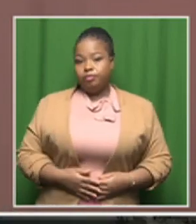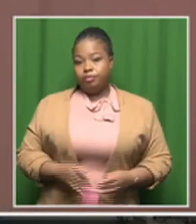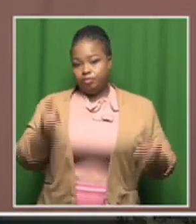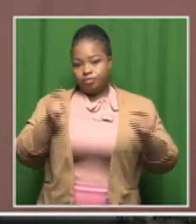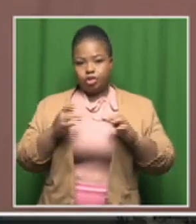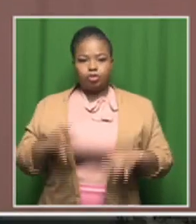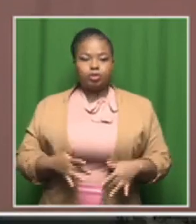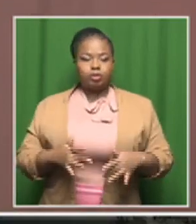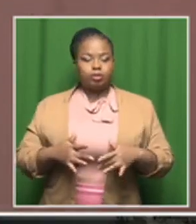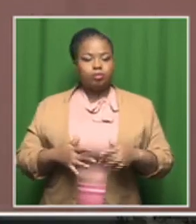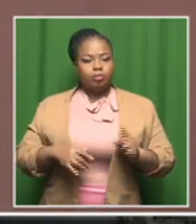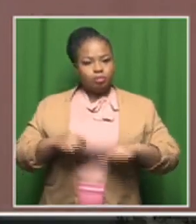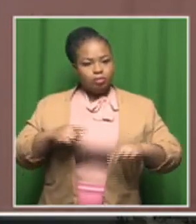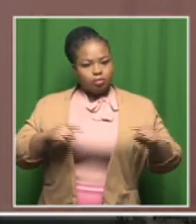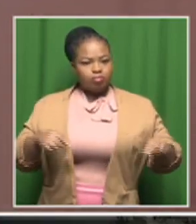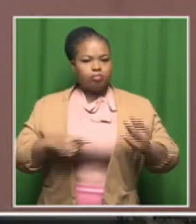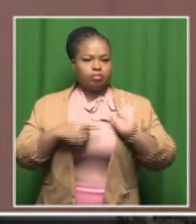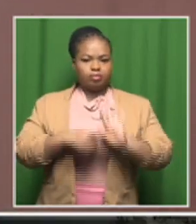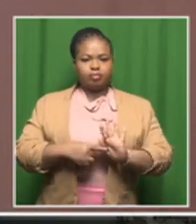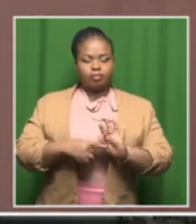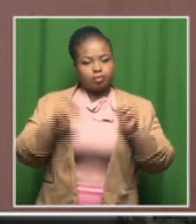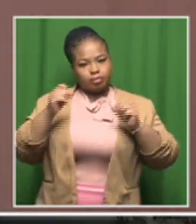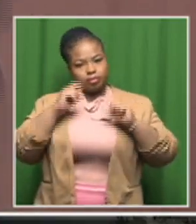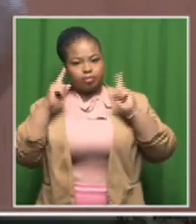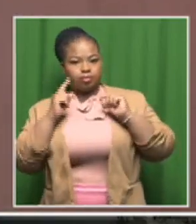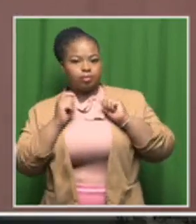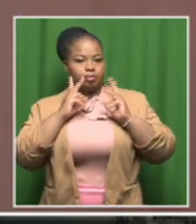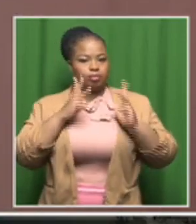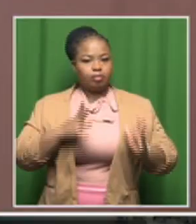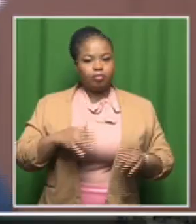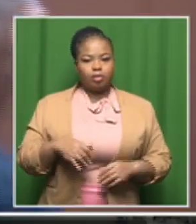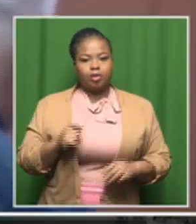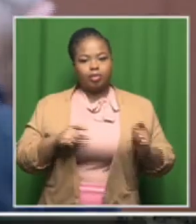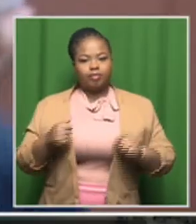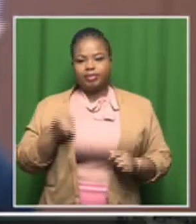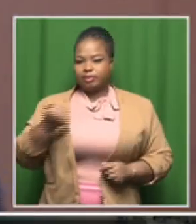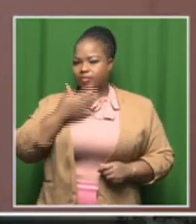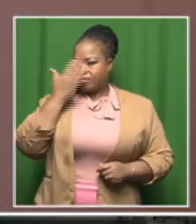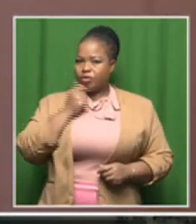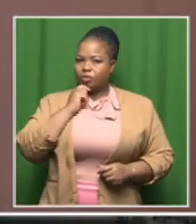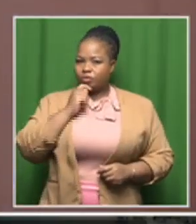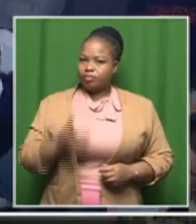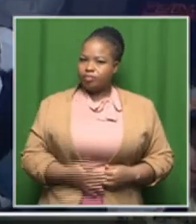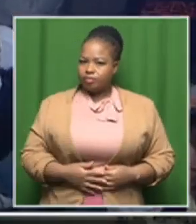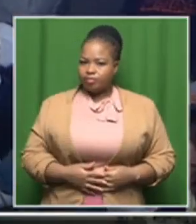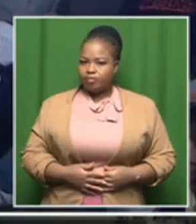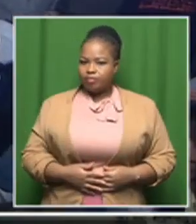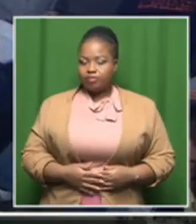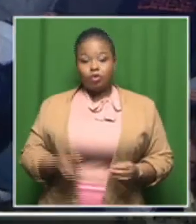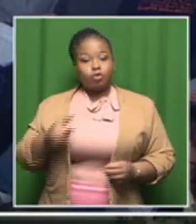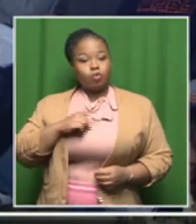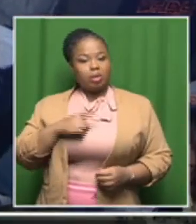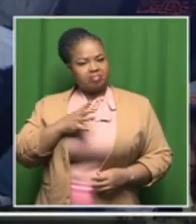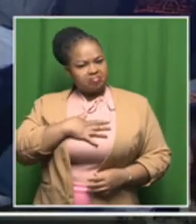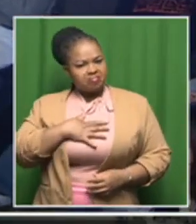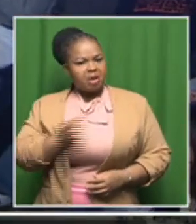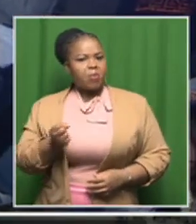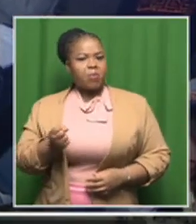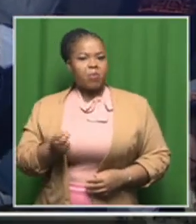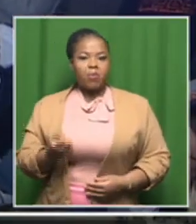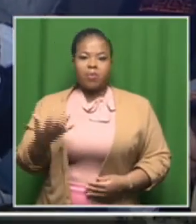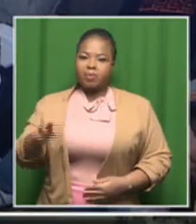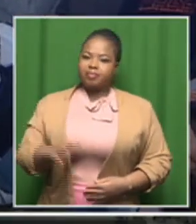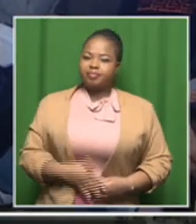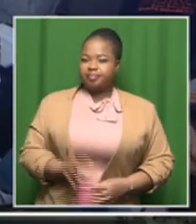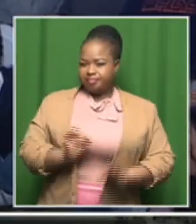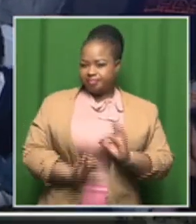changing lines in the show, bringing surprise guests that people didn't know about. I mean, the bravery. Talk